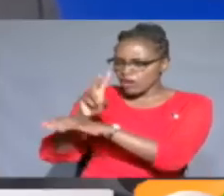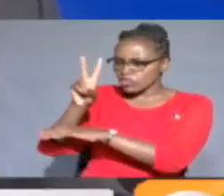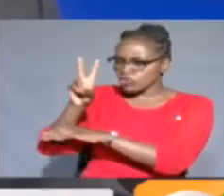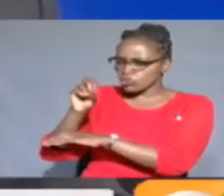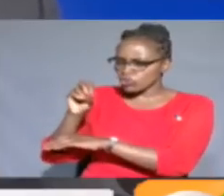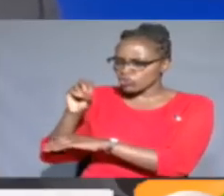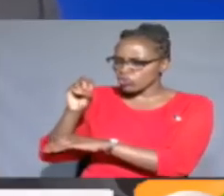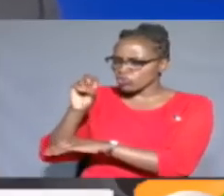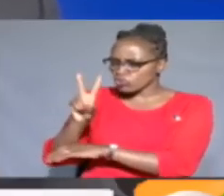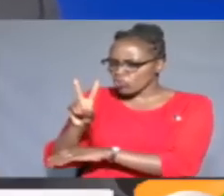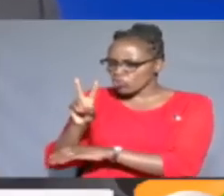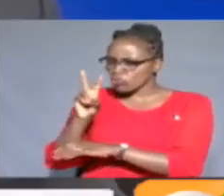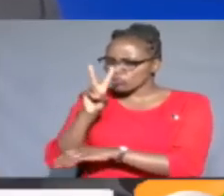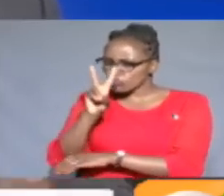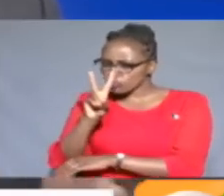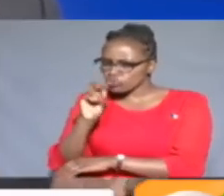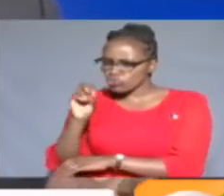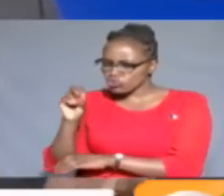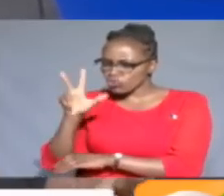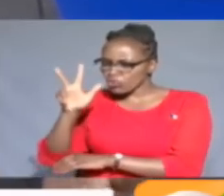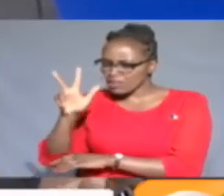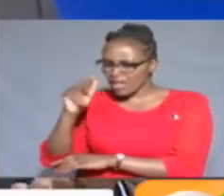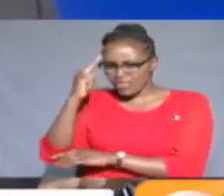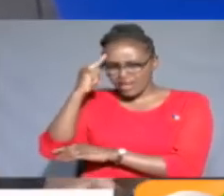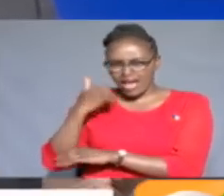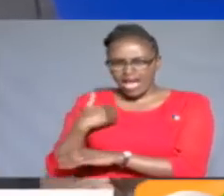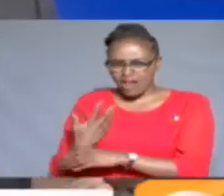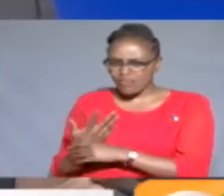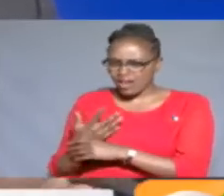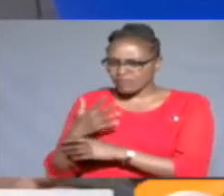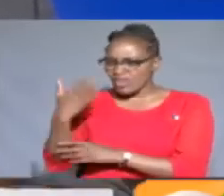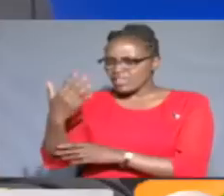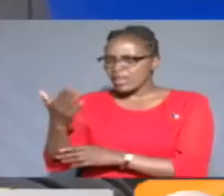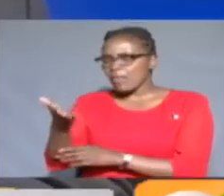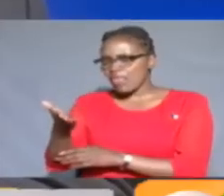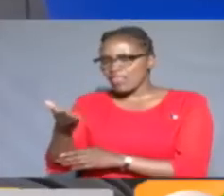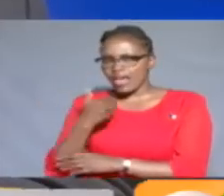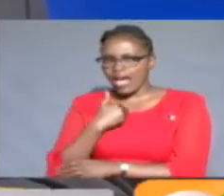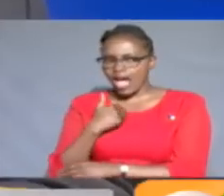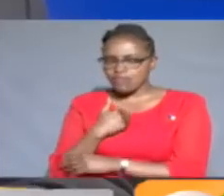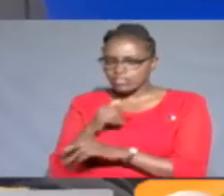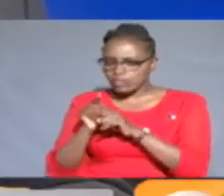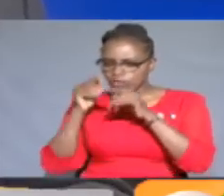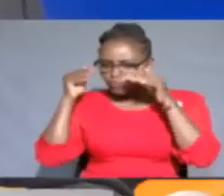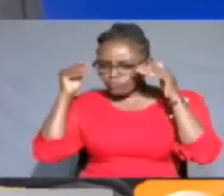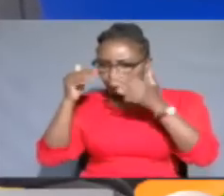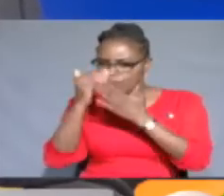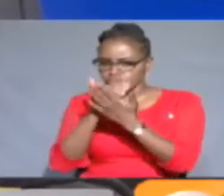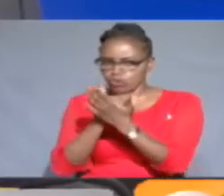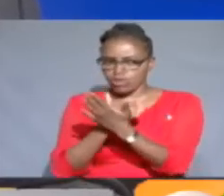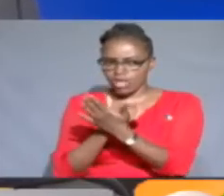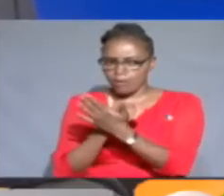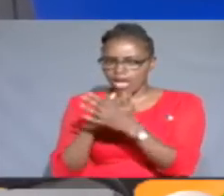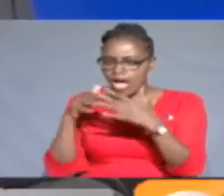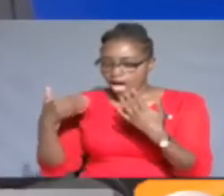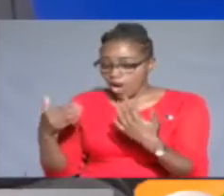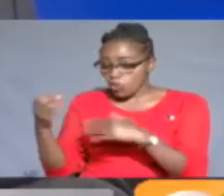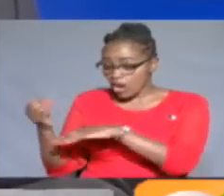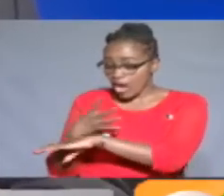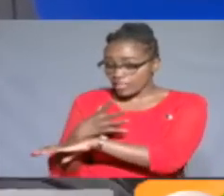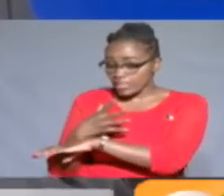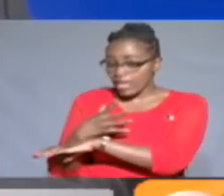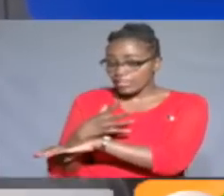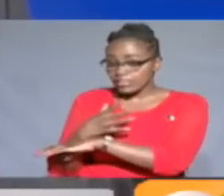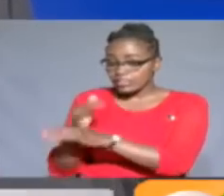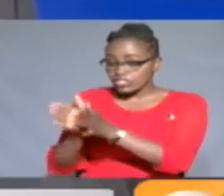and 2003, I think we have, I don't know what has happened, the document should be still there. Mm. We were looking at a program of looking at cancer